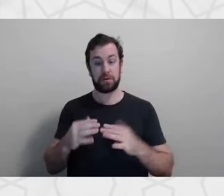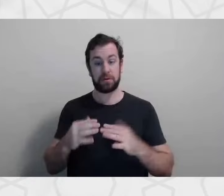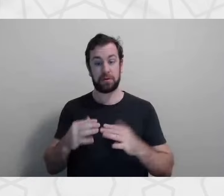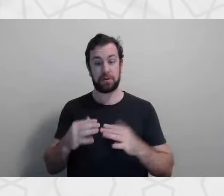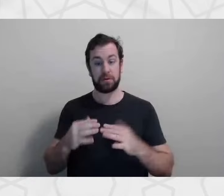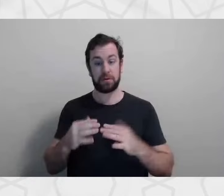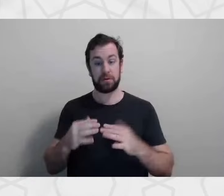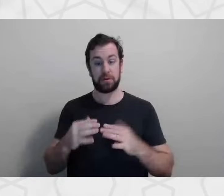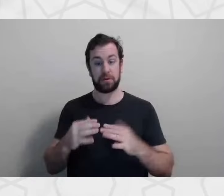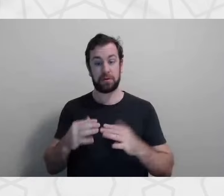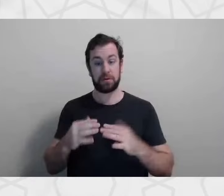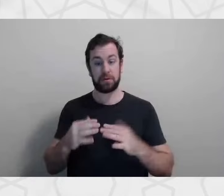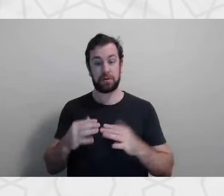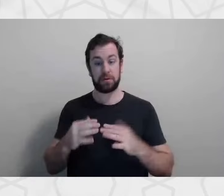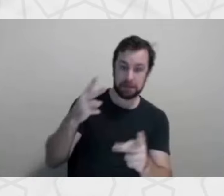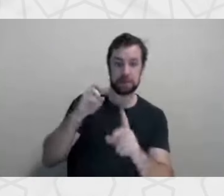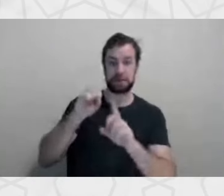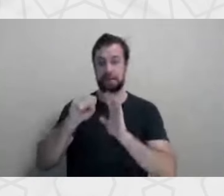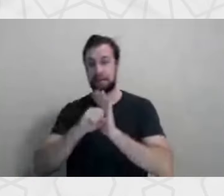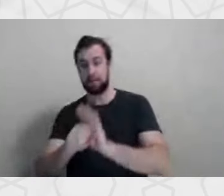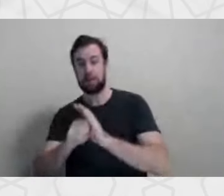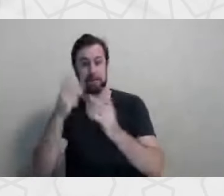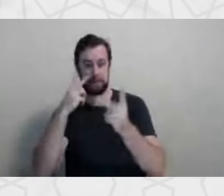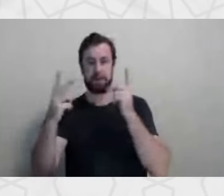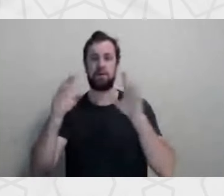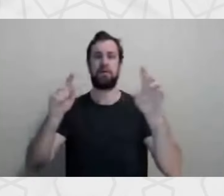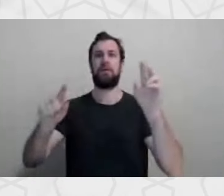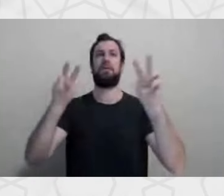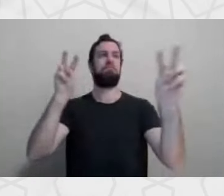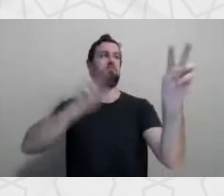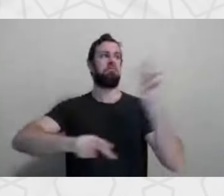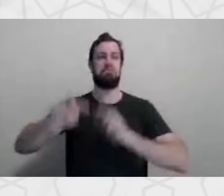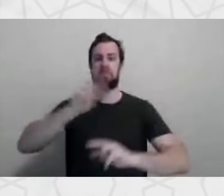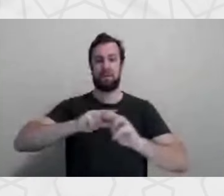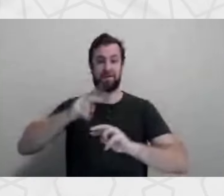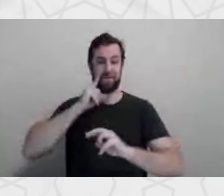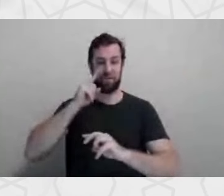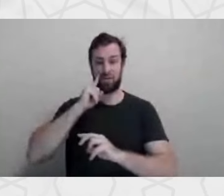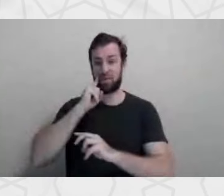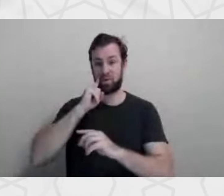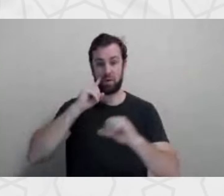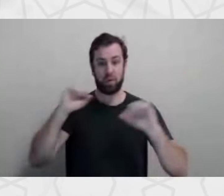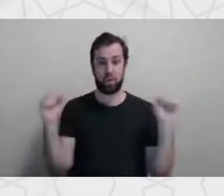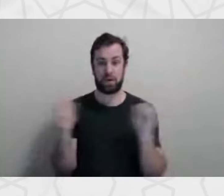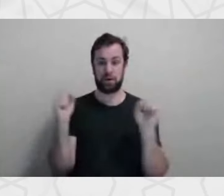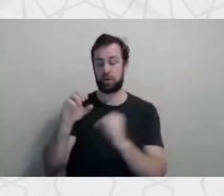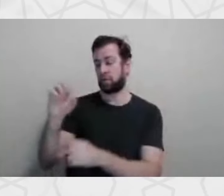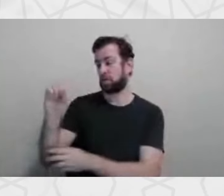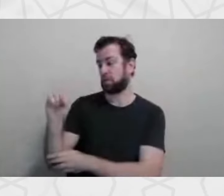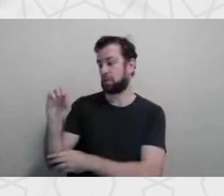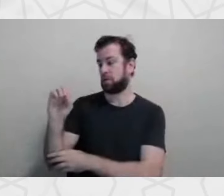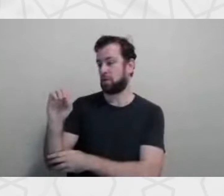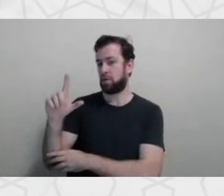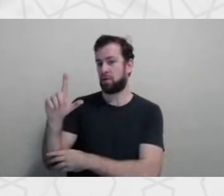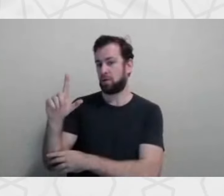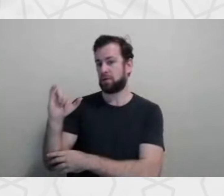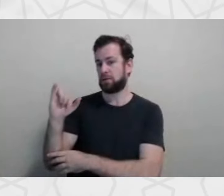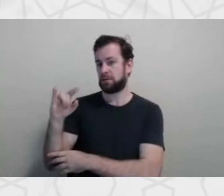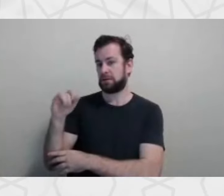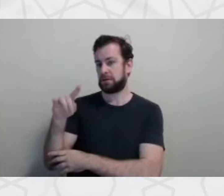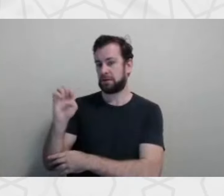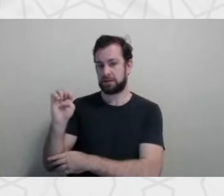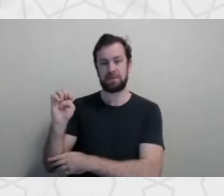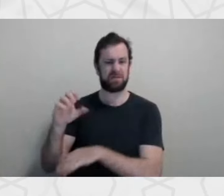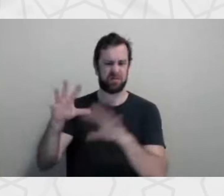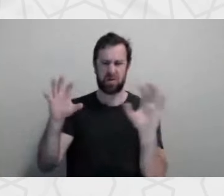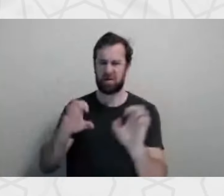and symbols now coming around us in the winter solstice. We are in the darkest point of the year,